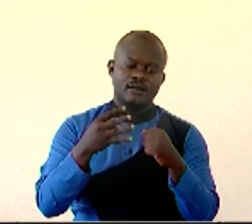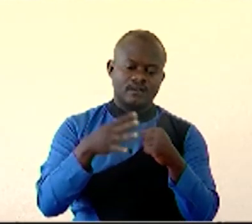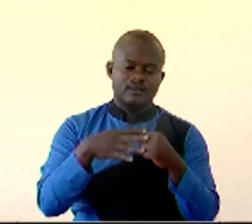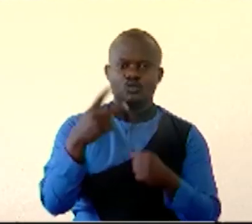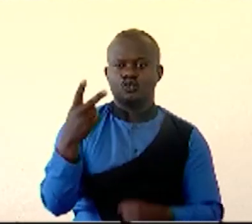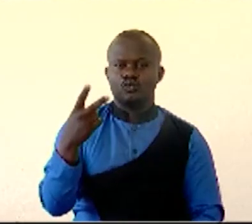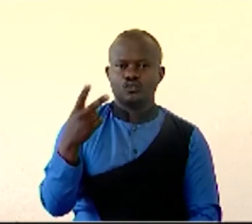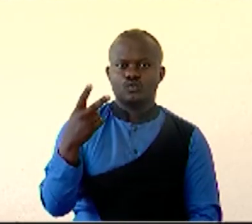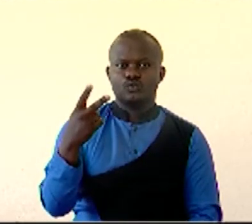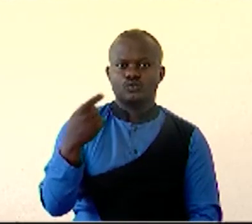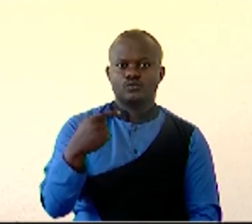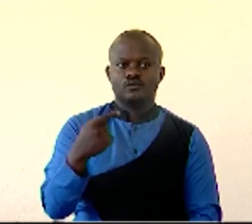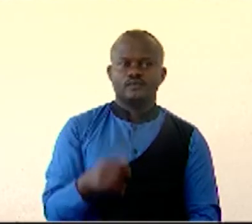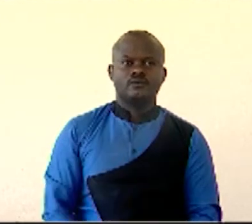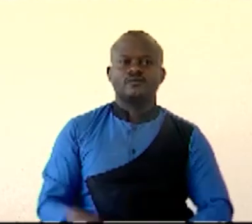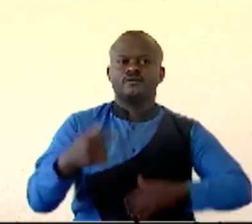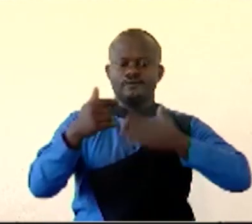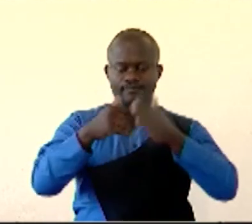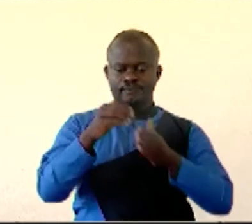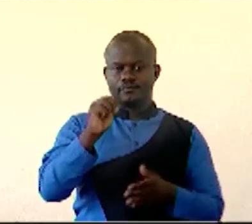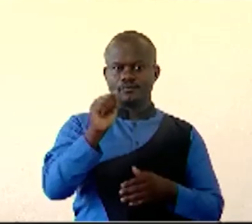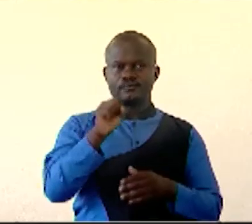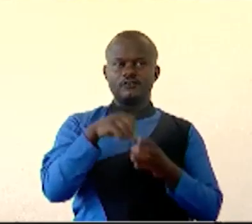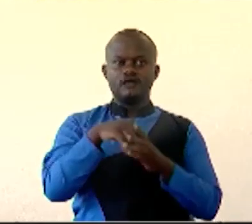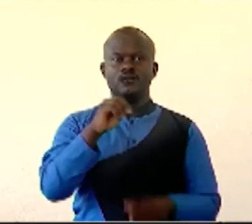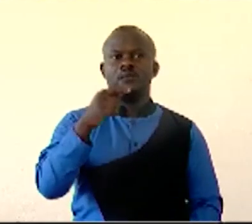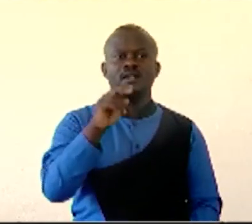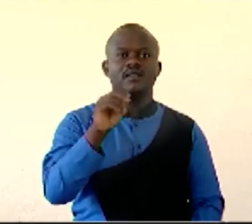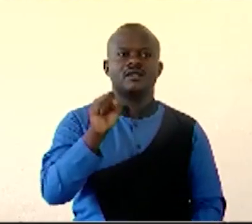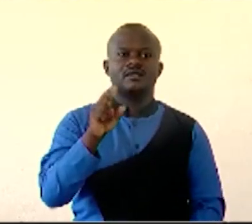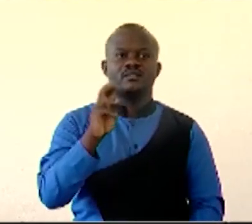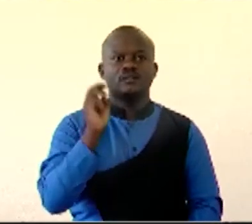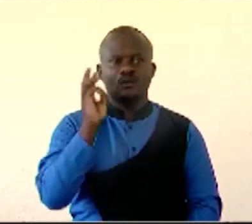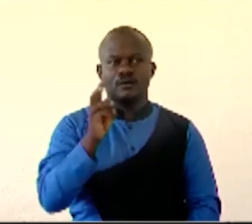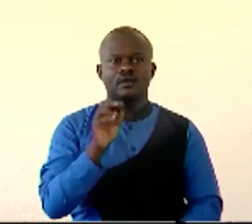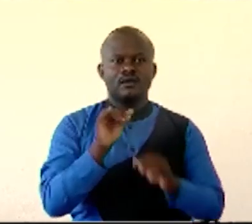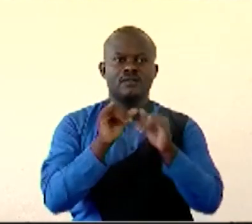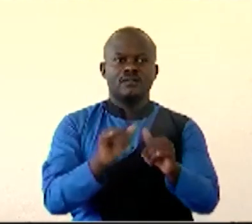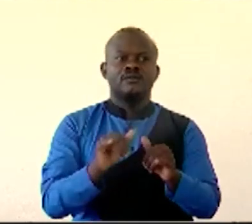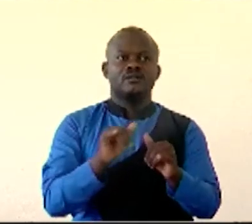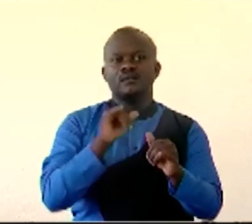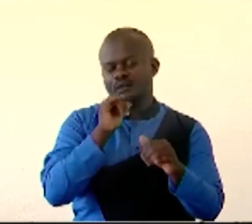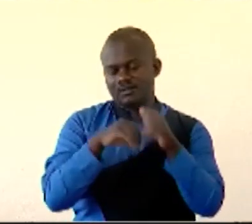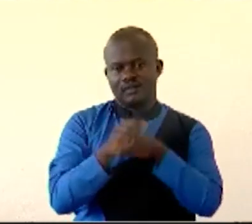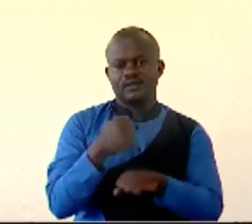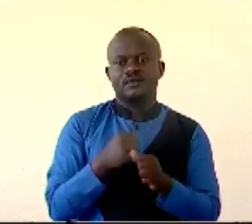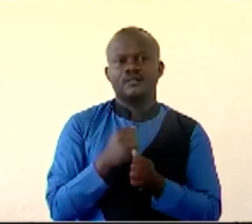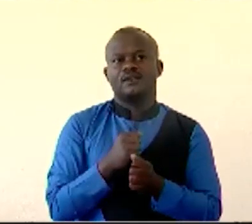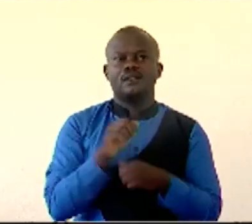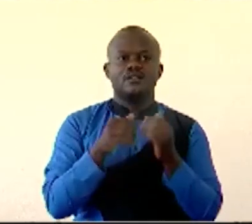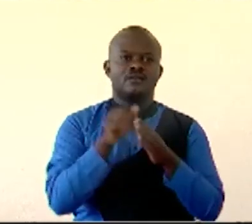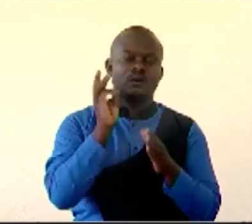492 grams. So this is the mass of magnesium that will remain unreacted. That will